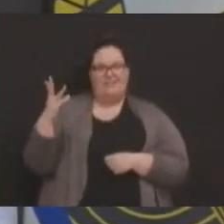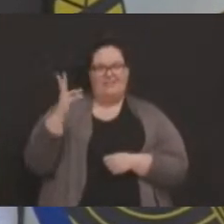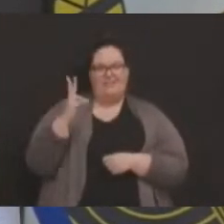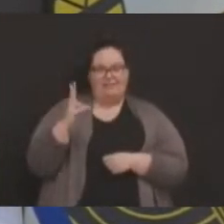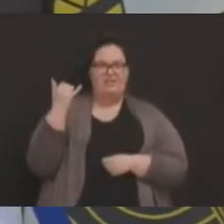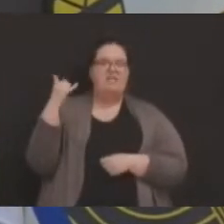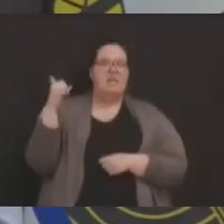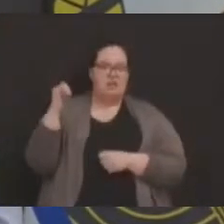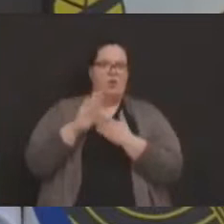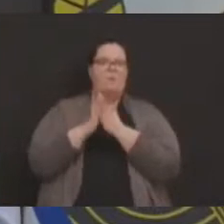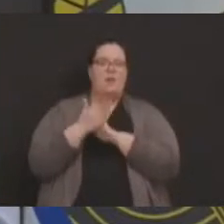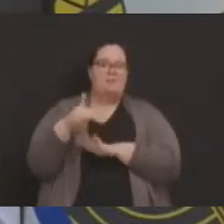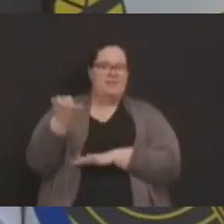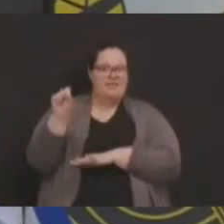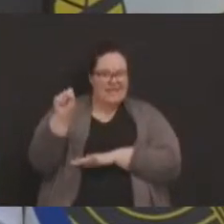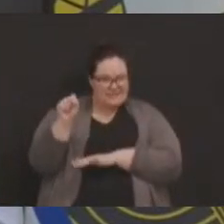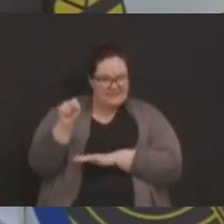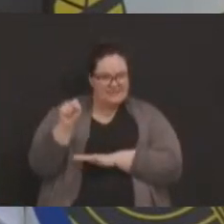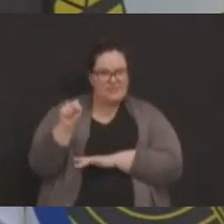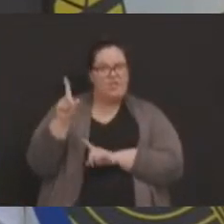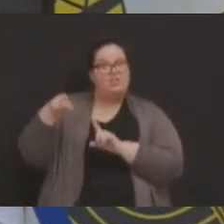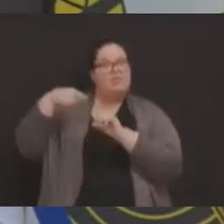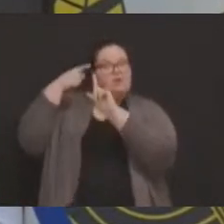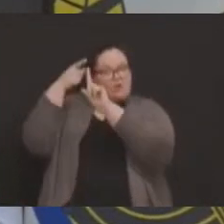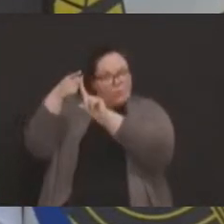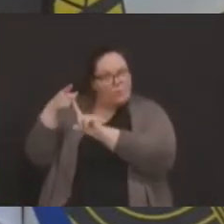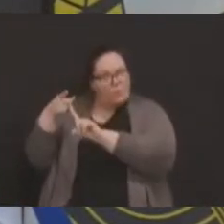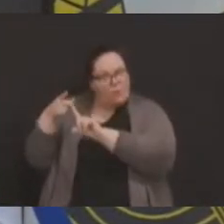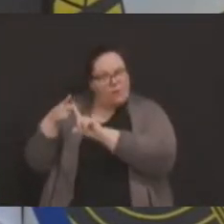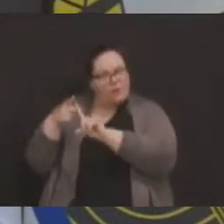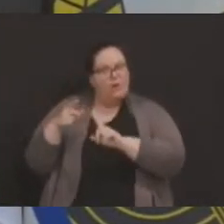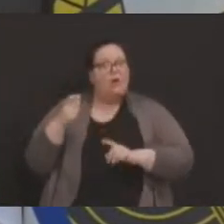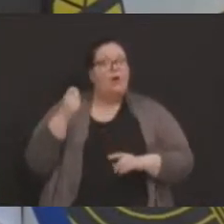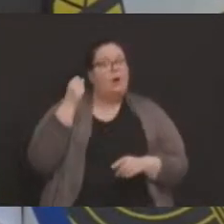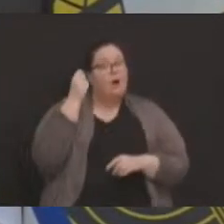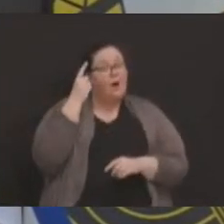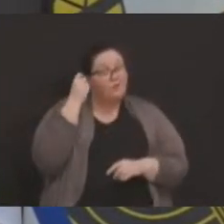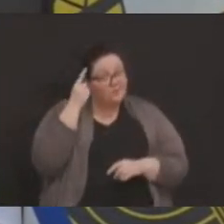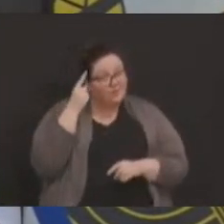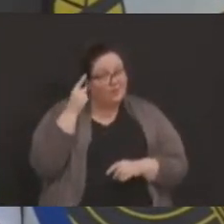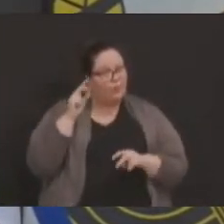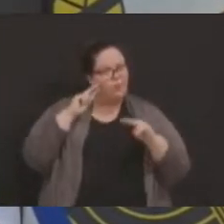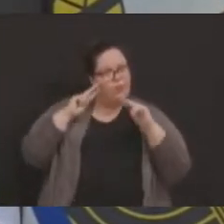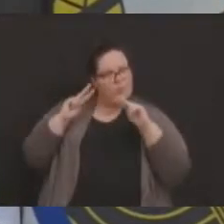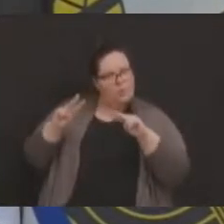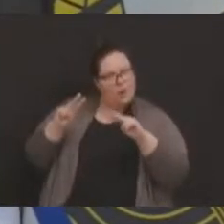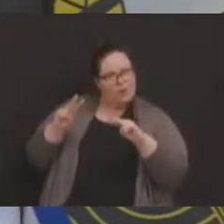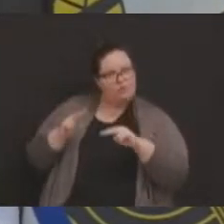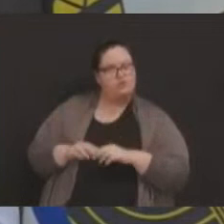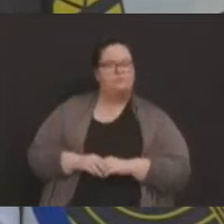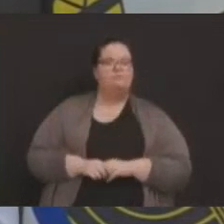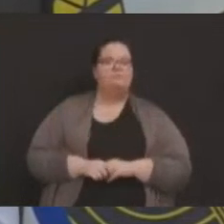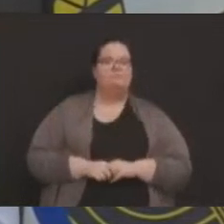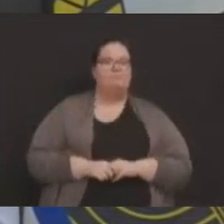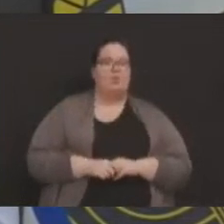at the moment. But with the introduction of that variant, the spread can be so quick.